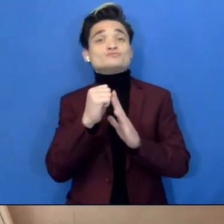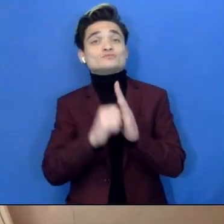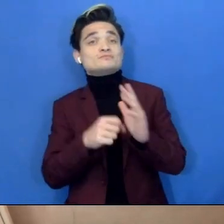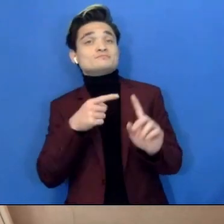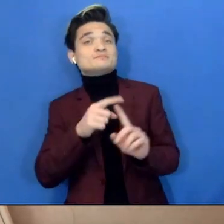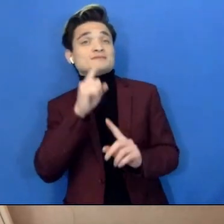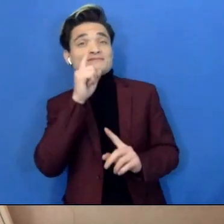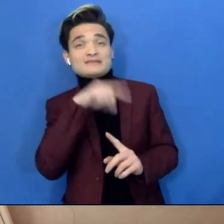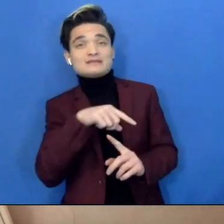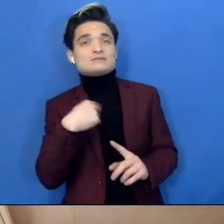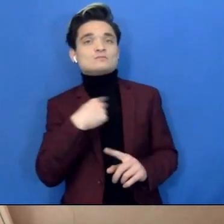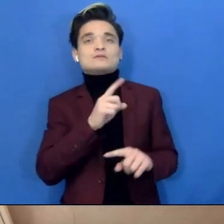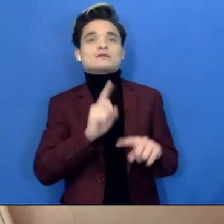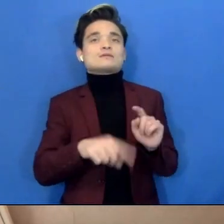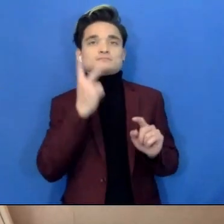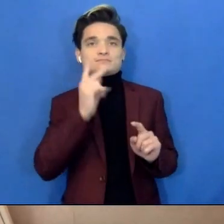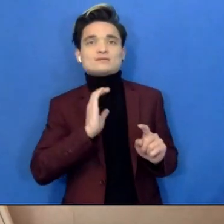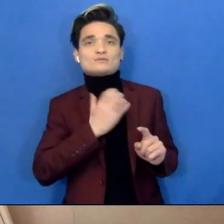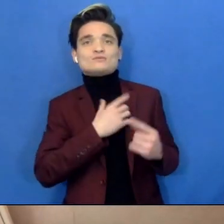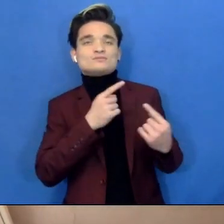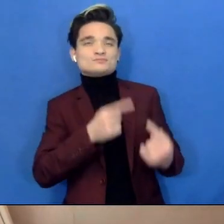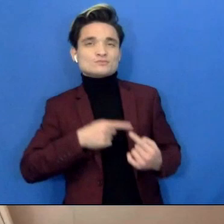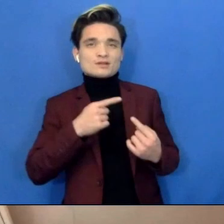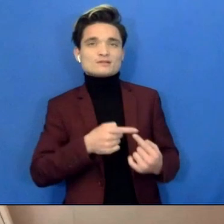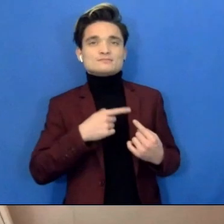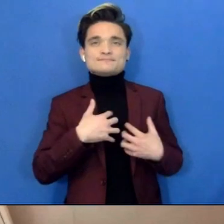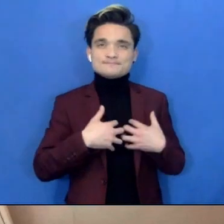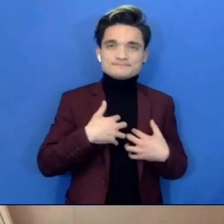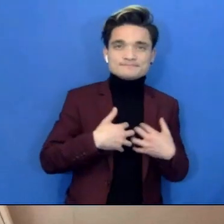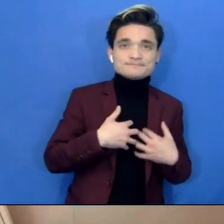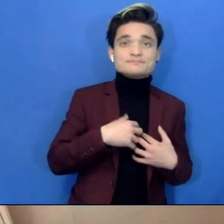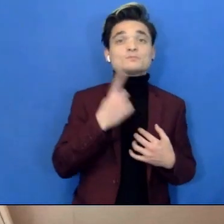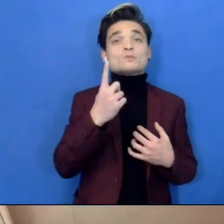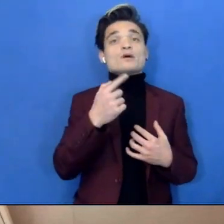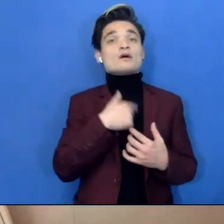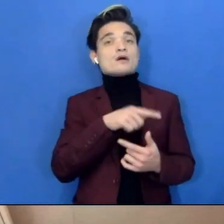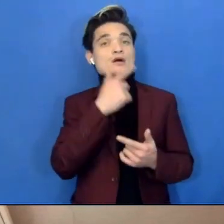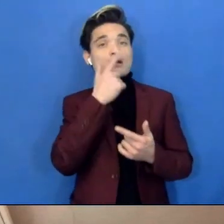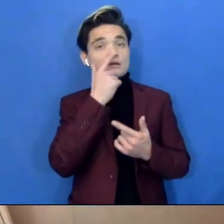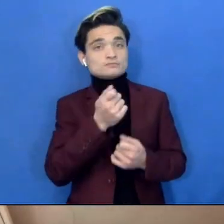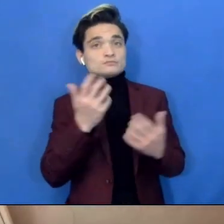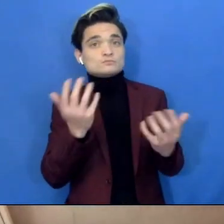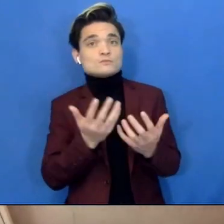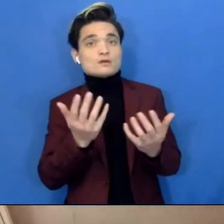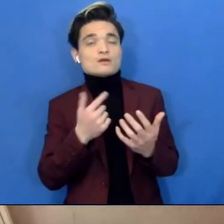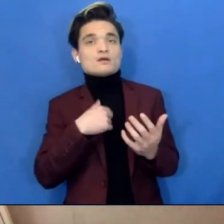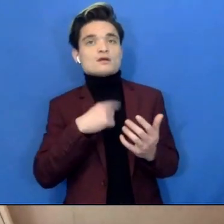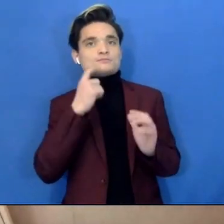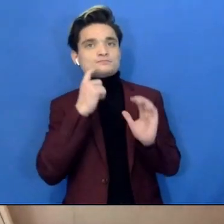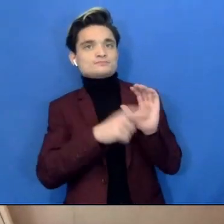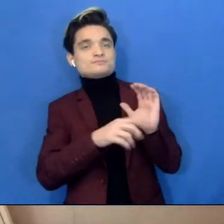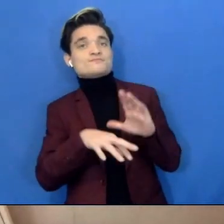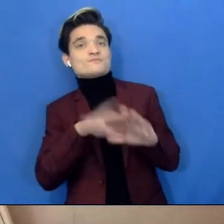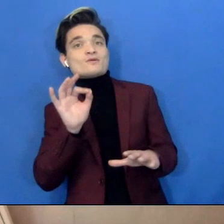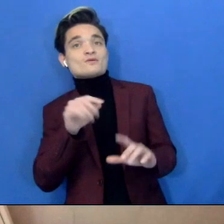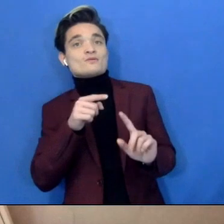online processing. And one of the things that I'm interested in is just to find out, you know, what kind of tools can we use to